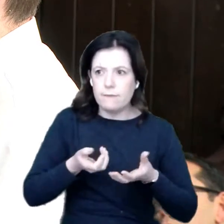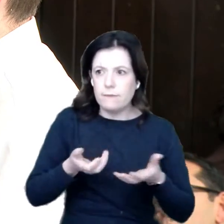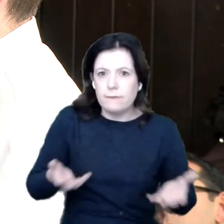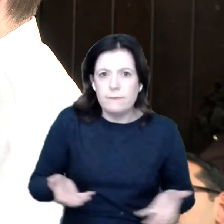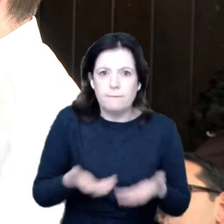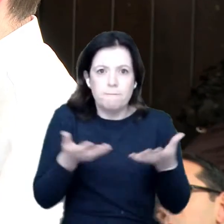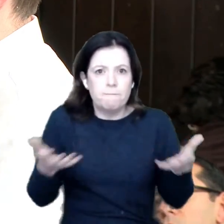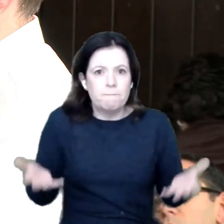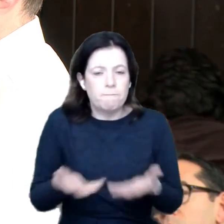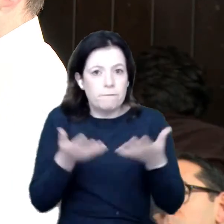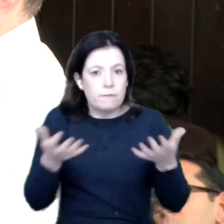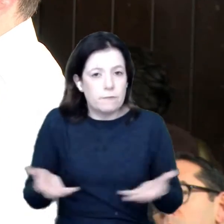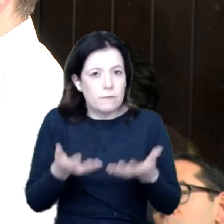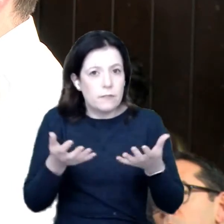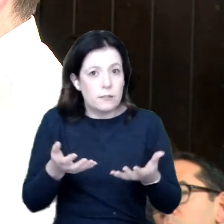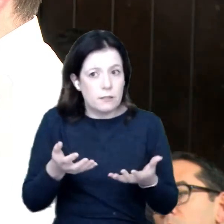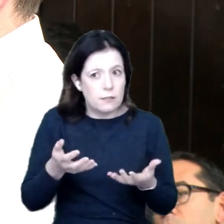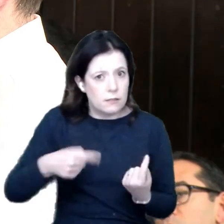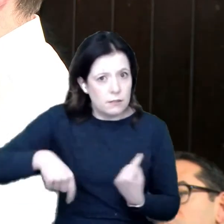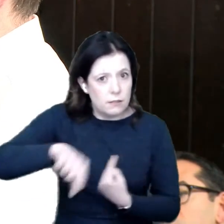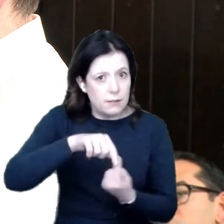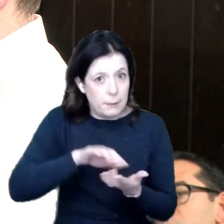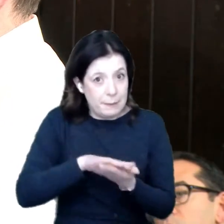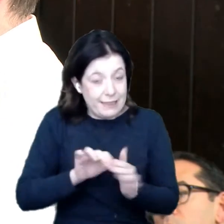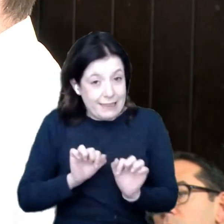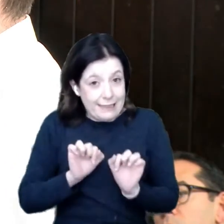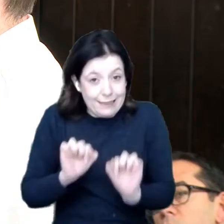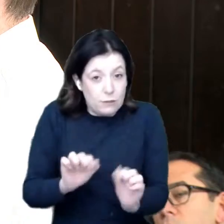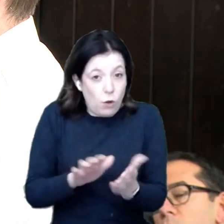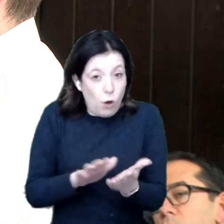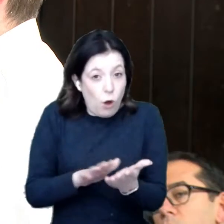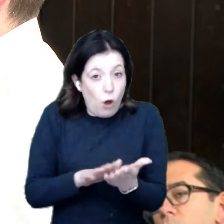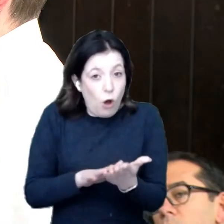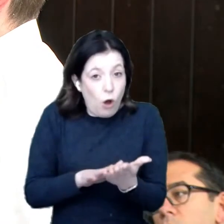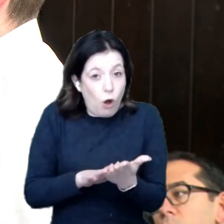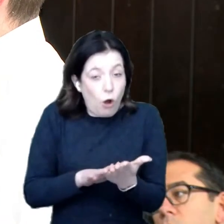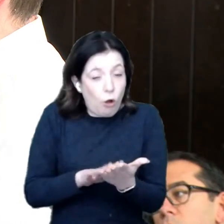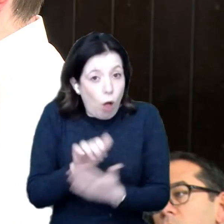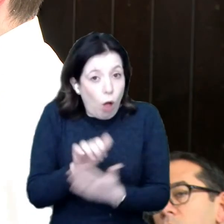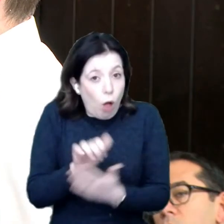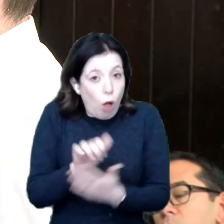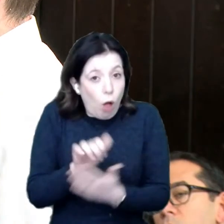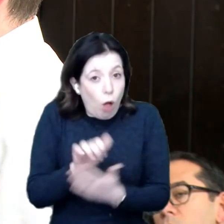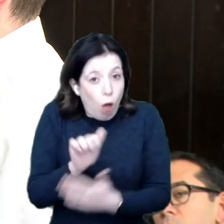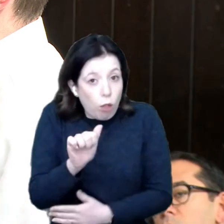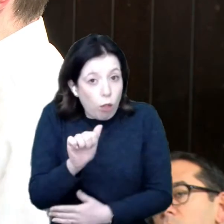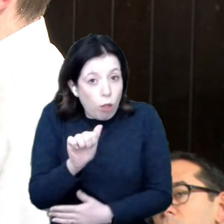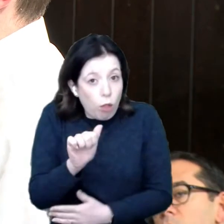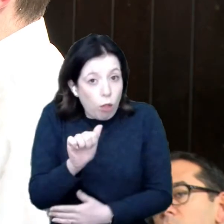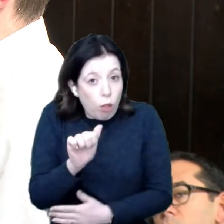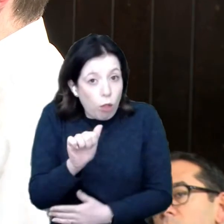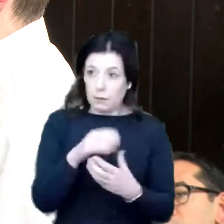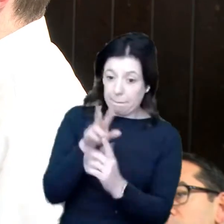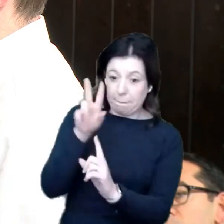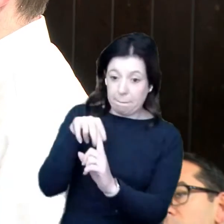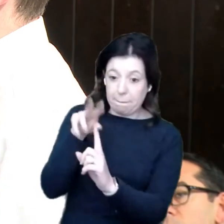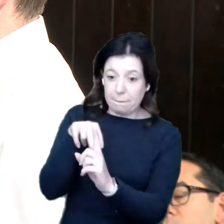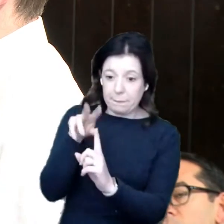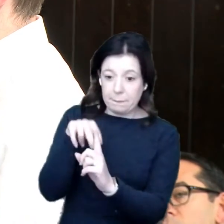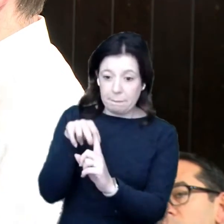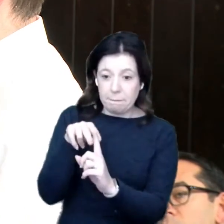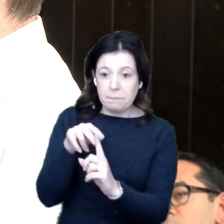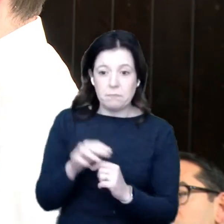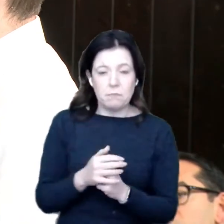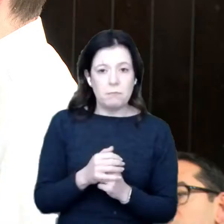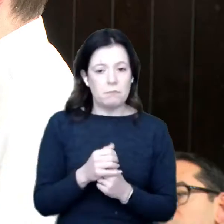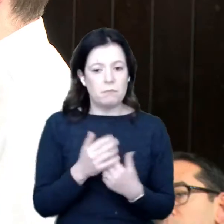culture of anti-Semitism to foster for perhaps political ends. Do you think that's the case? And I think everybody in this room could testify to the fact that there